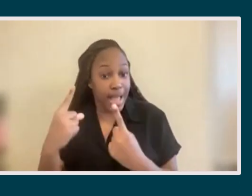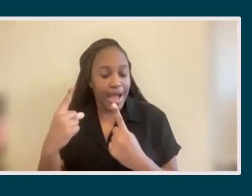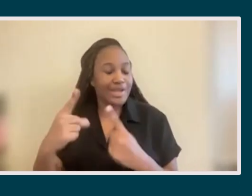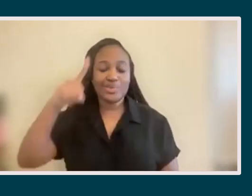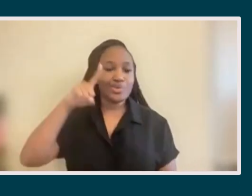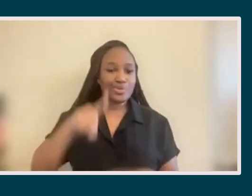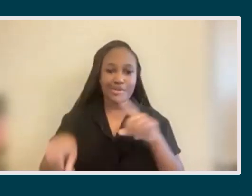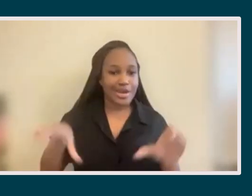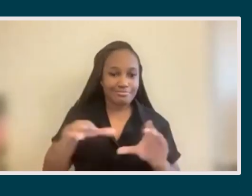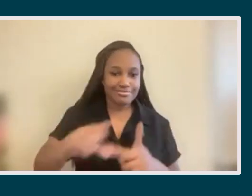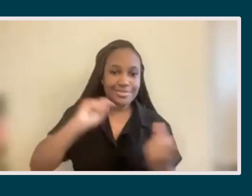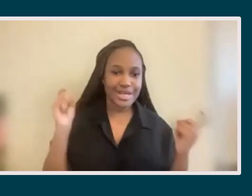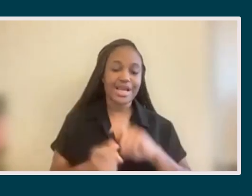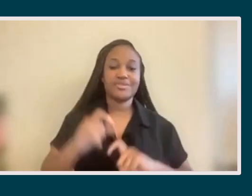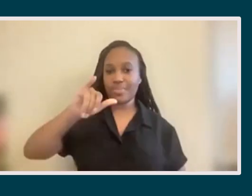us work.